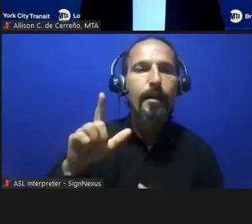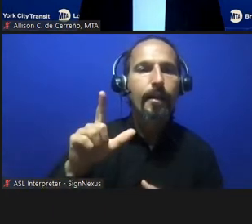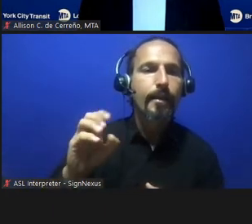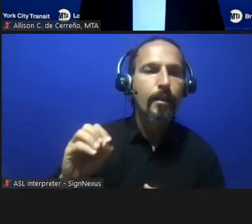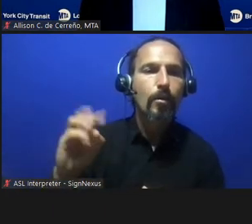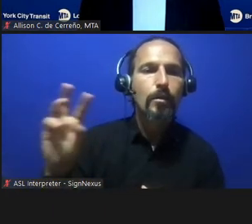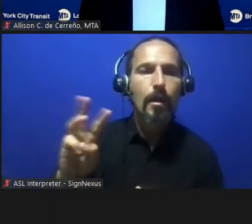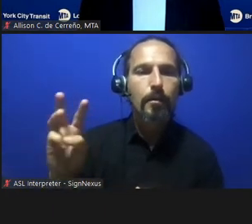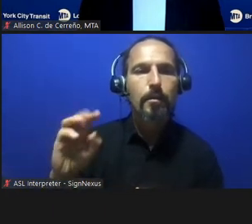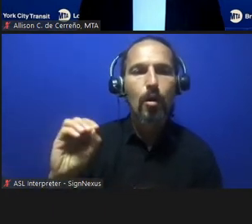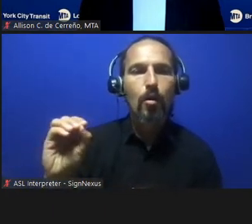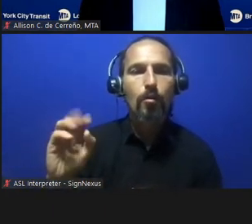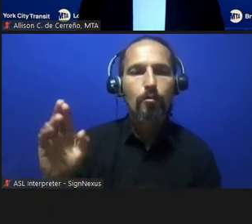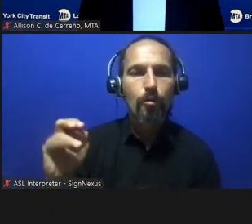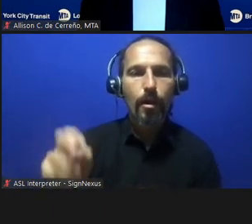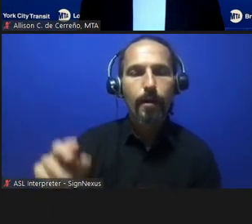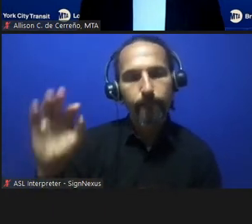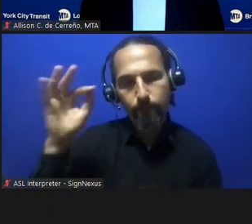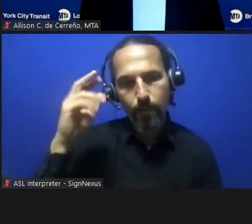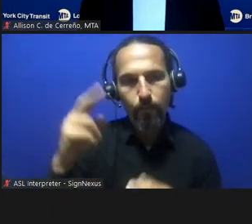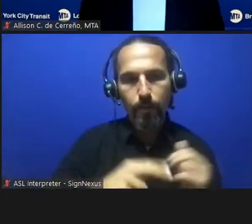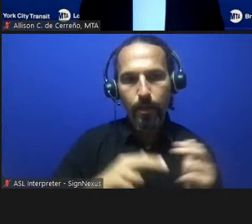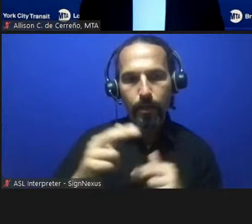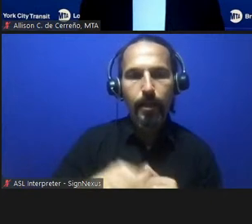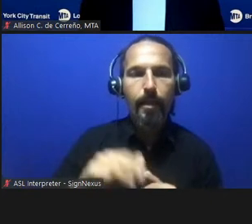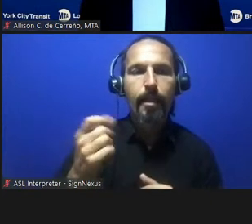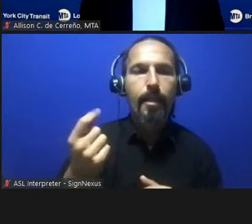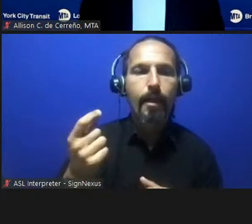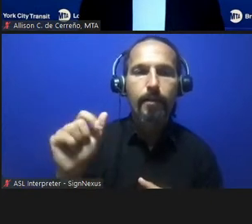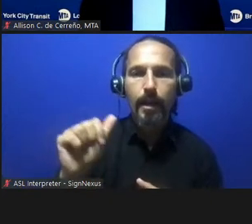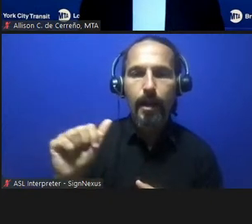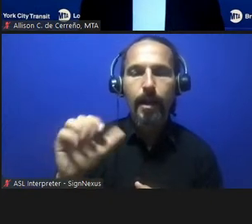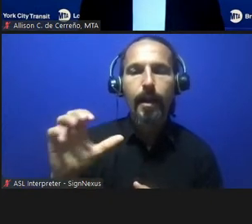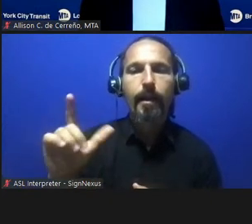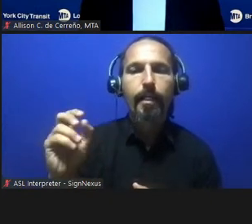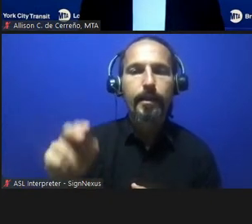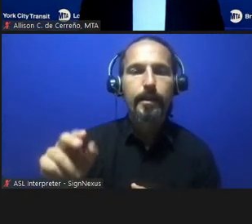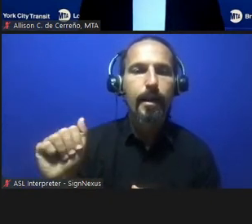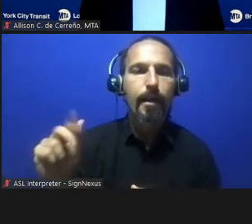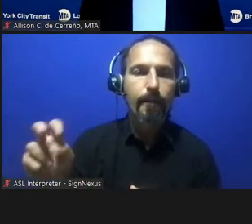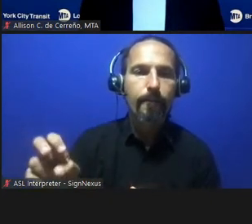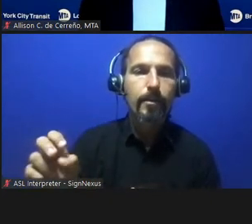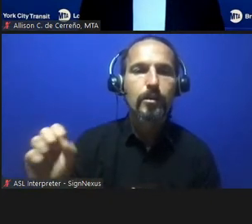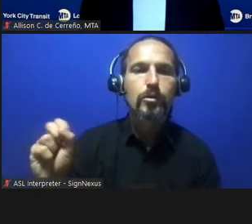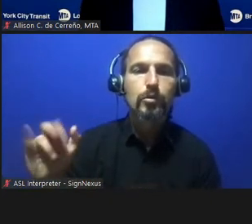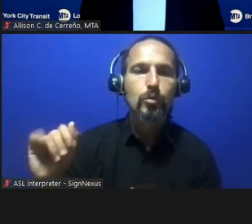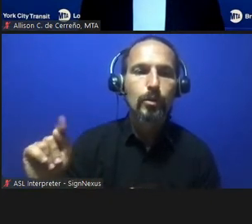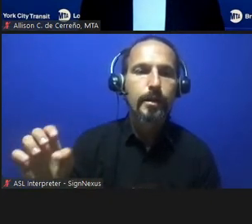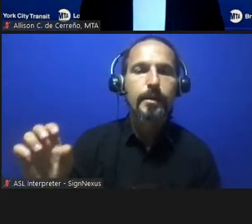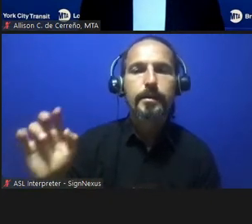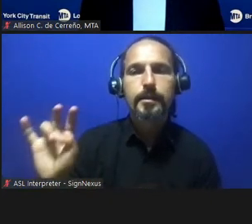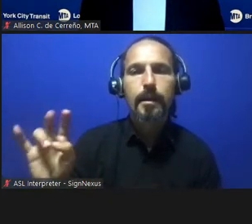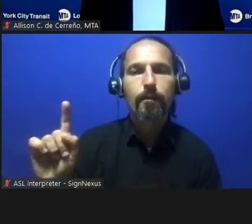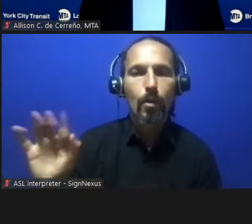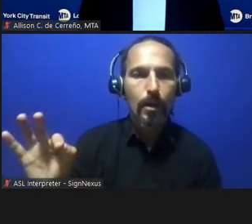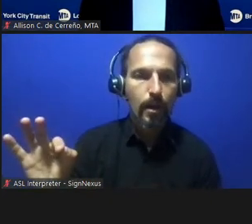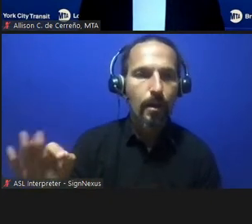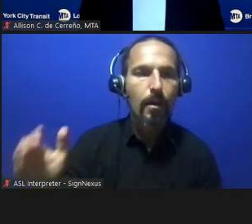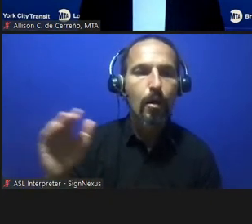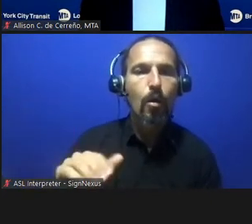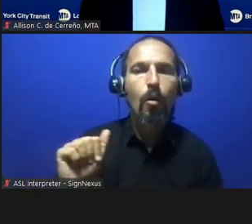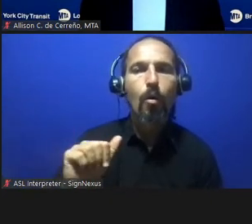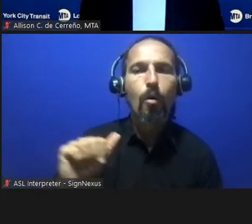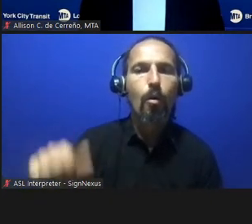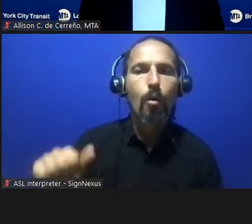w o'brien federal building 11a clinton avenue suite 719 albany new